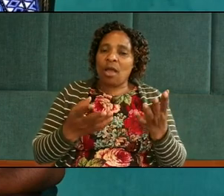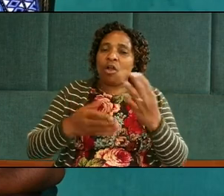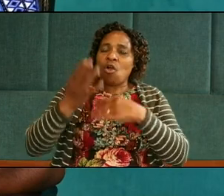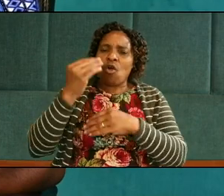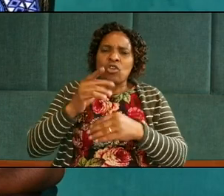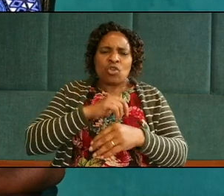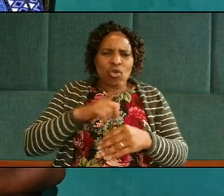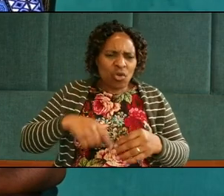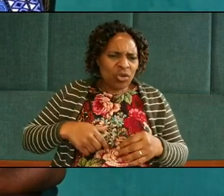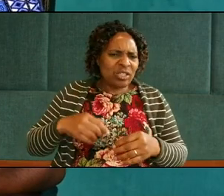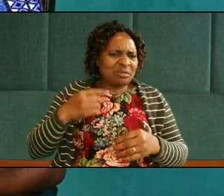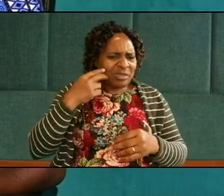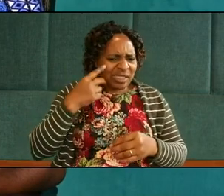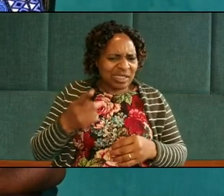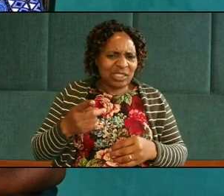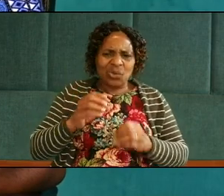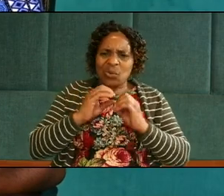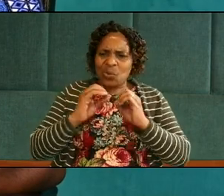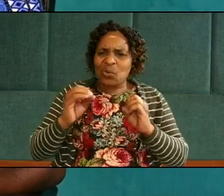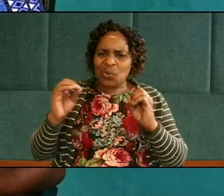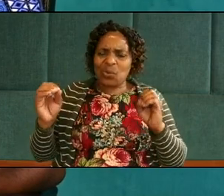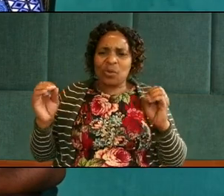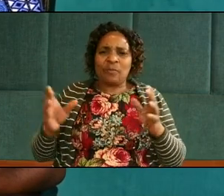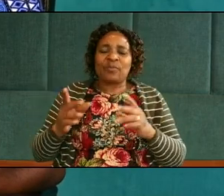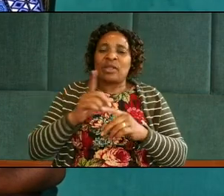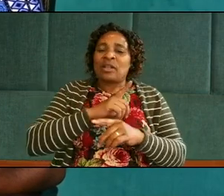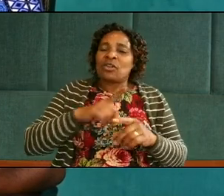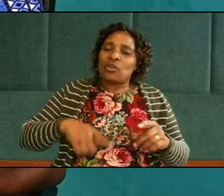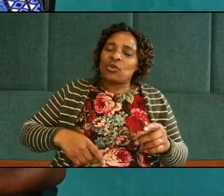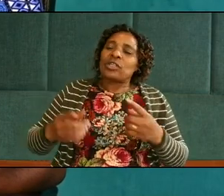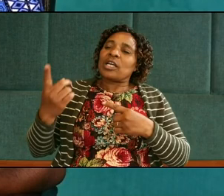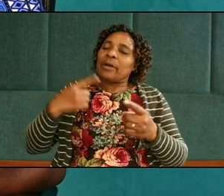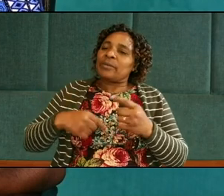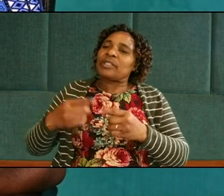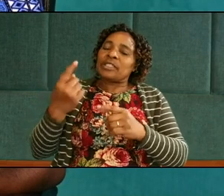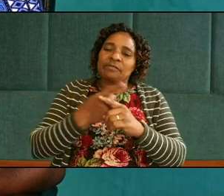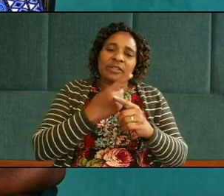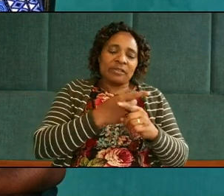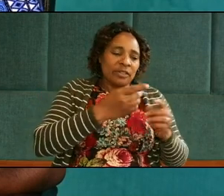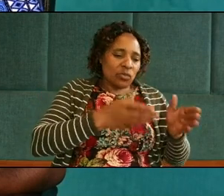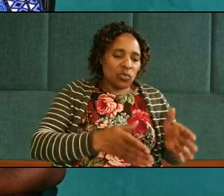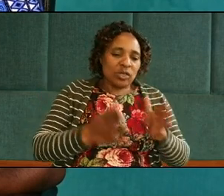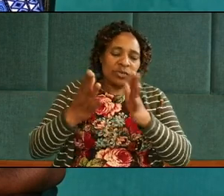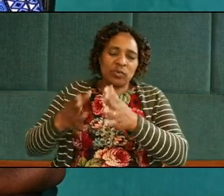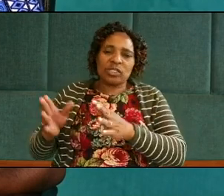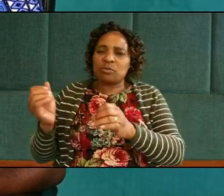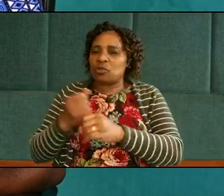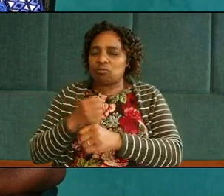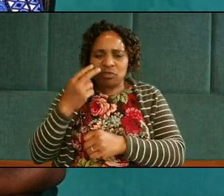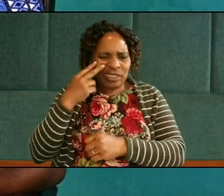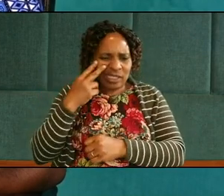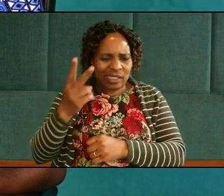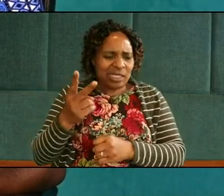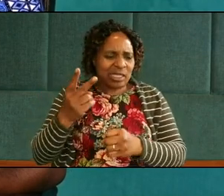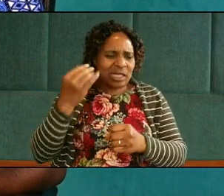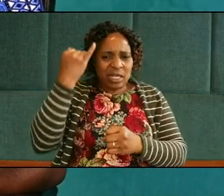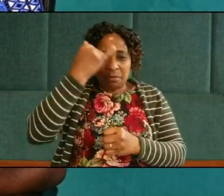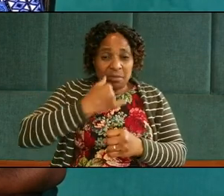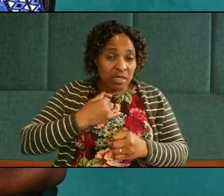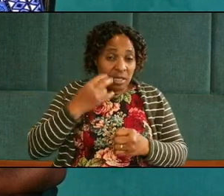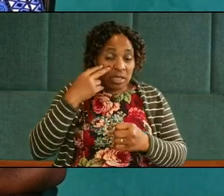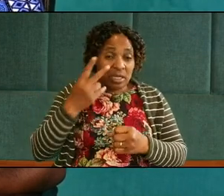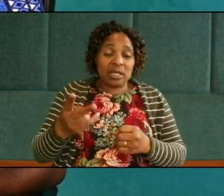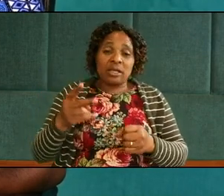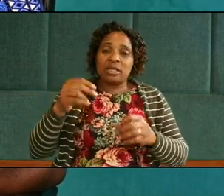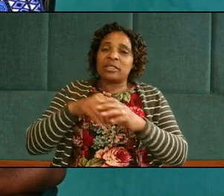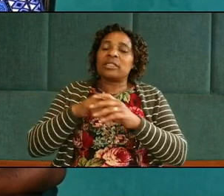never saw you. Mm-hmm. I never saw you. But God comes in different forms. You won't see God as the images you see, for example,